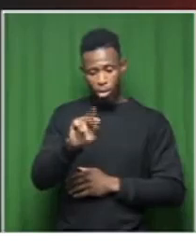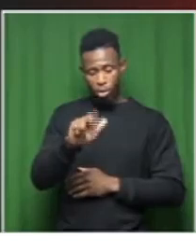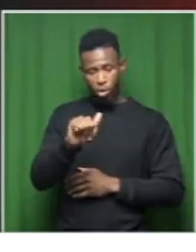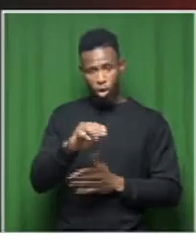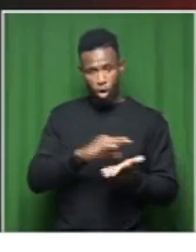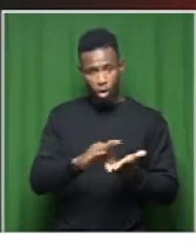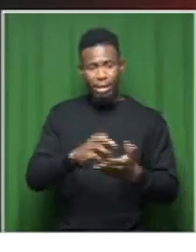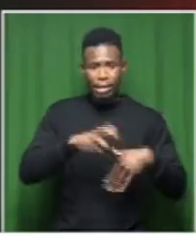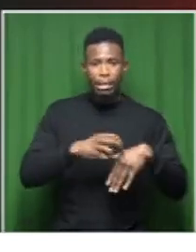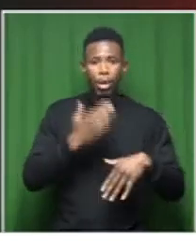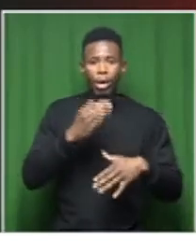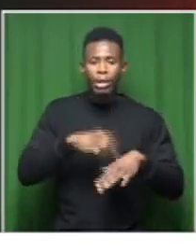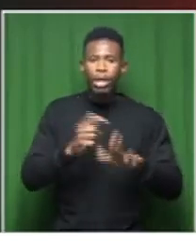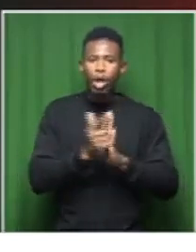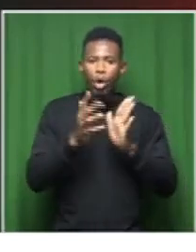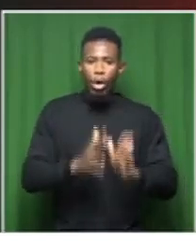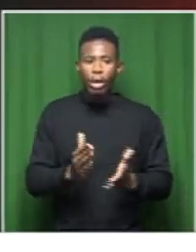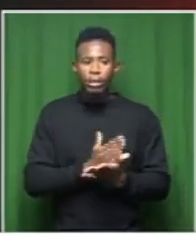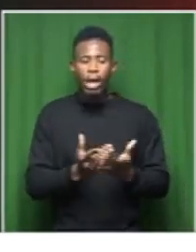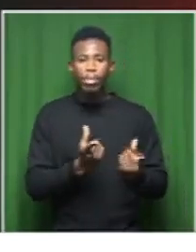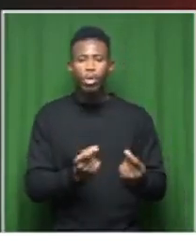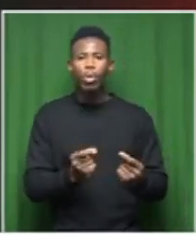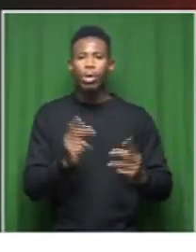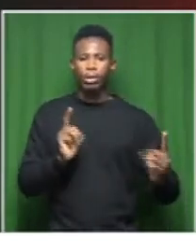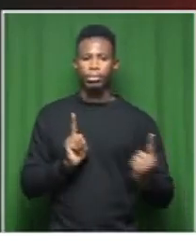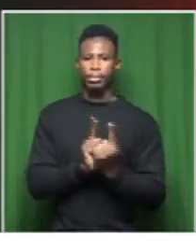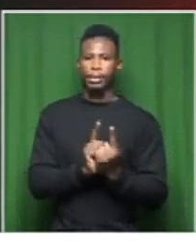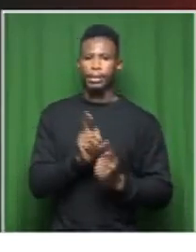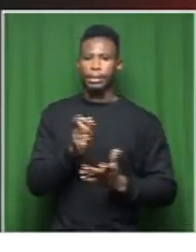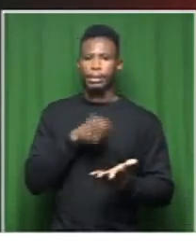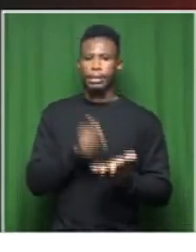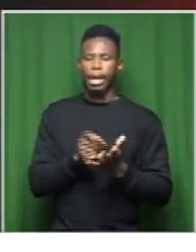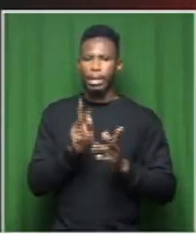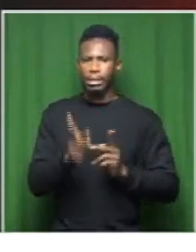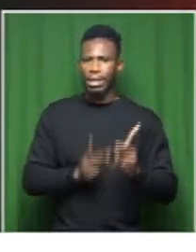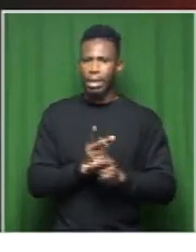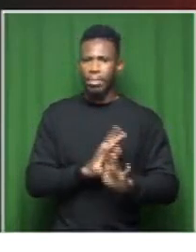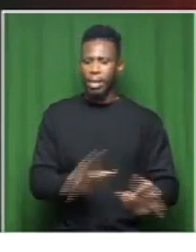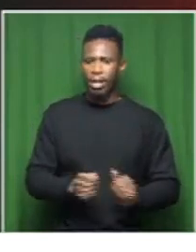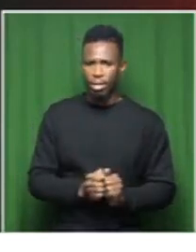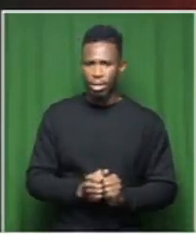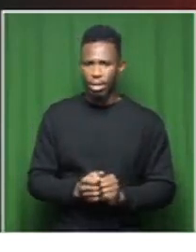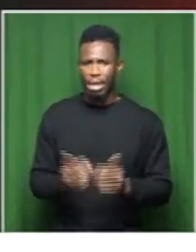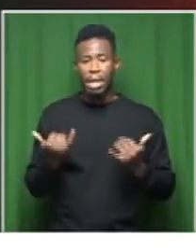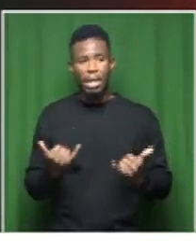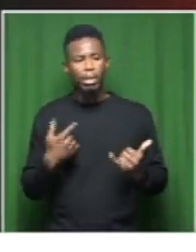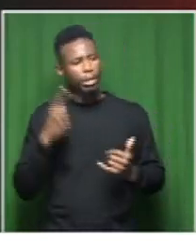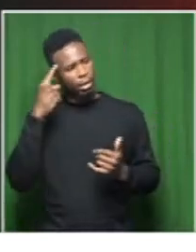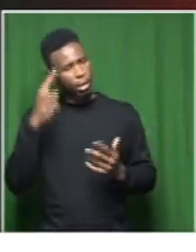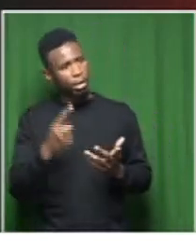sign it. Some of them, people just meet and sign them again. Now the question is, should immigration be linked to